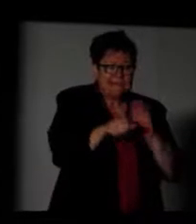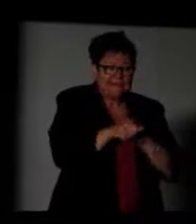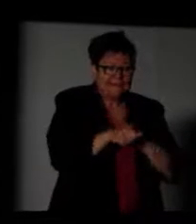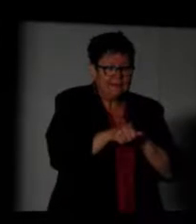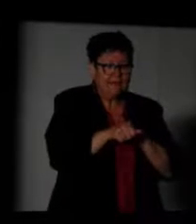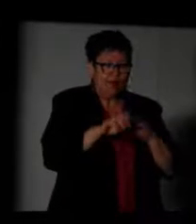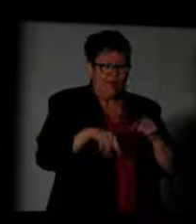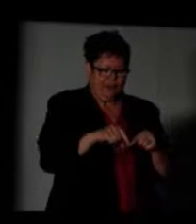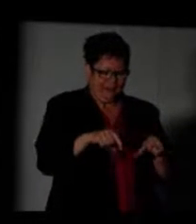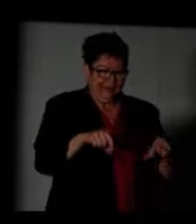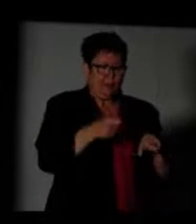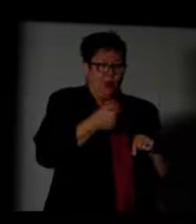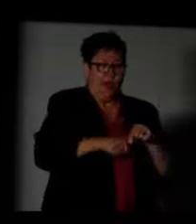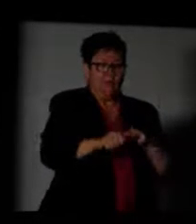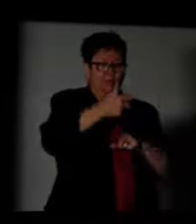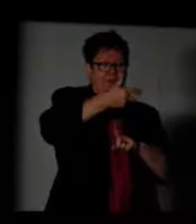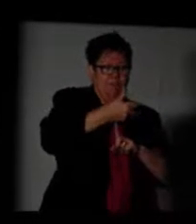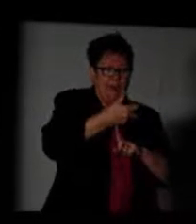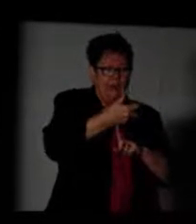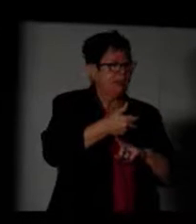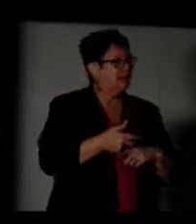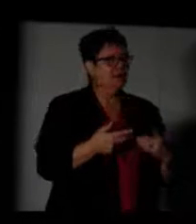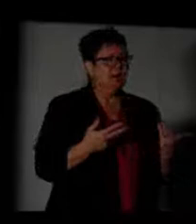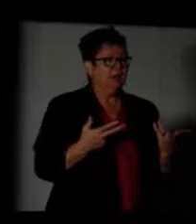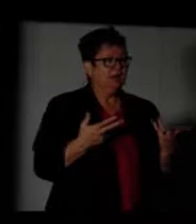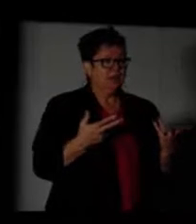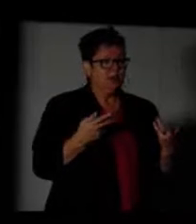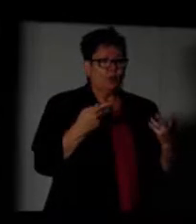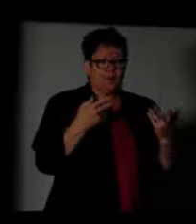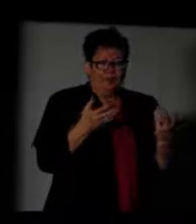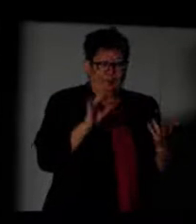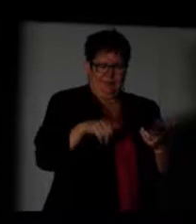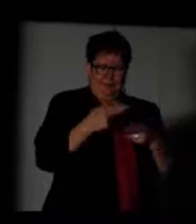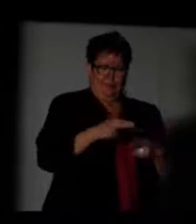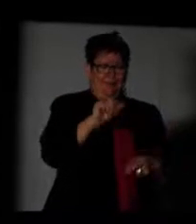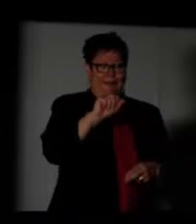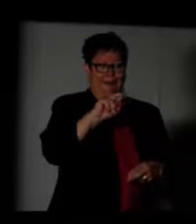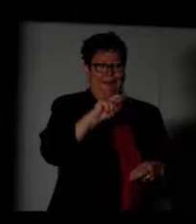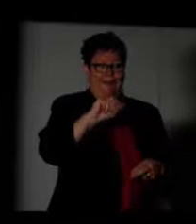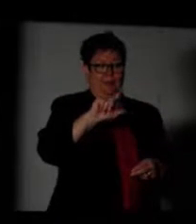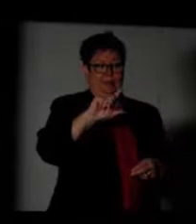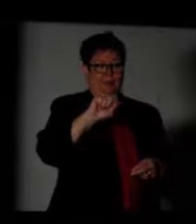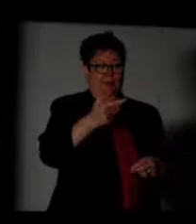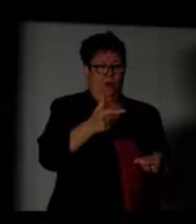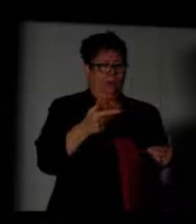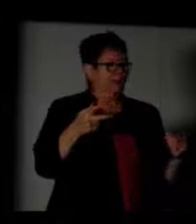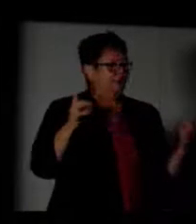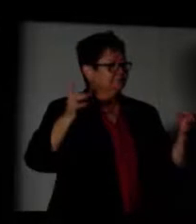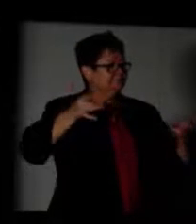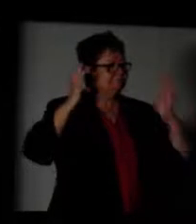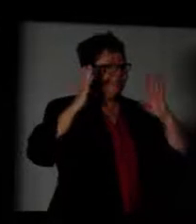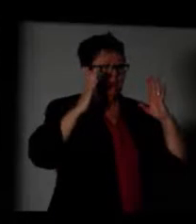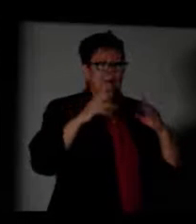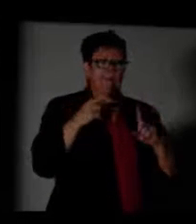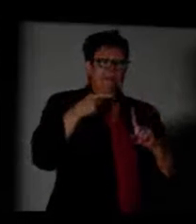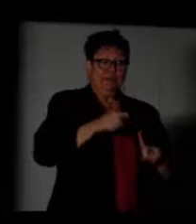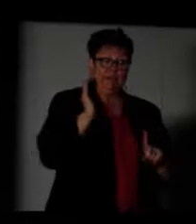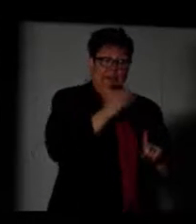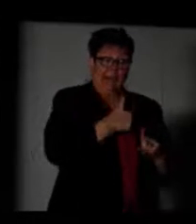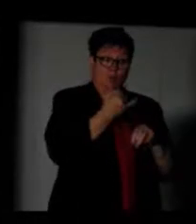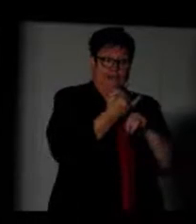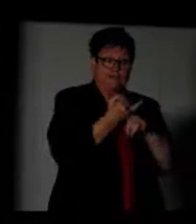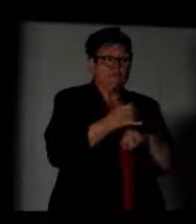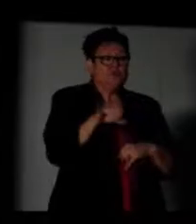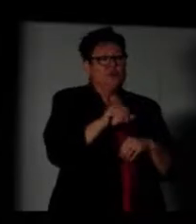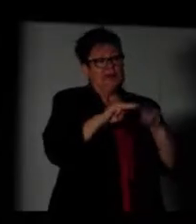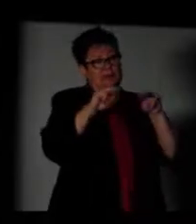those labels. It's about the most analog thing you can possibly see at the moment, particularly in an institution like a museum.